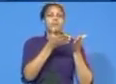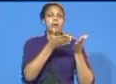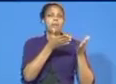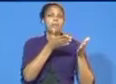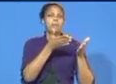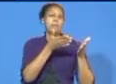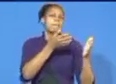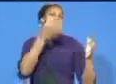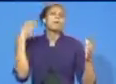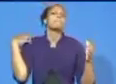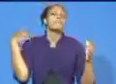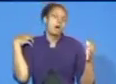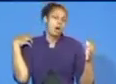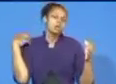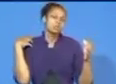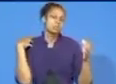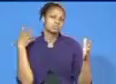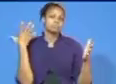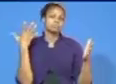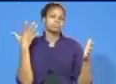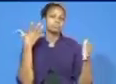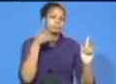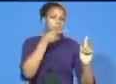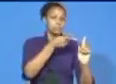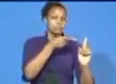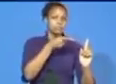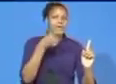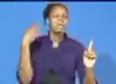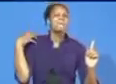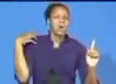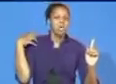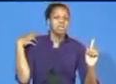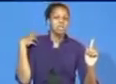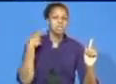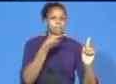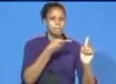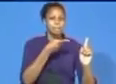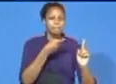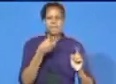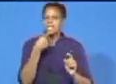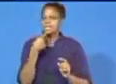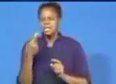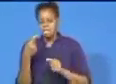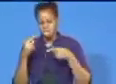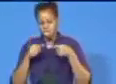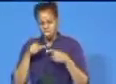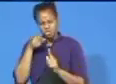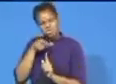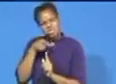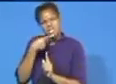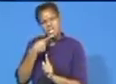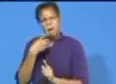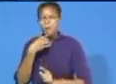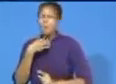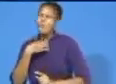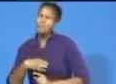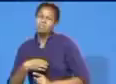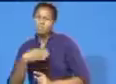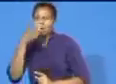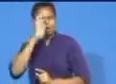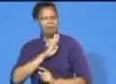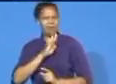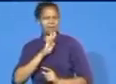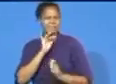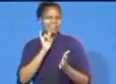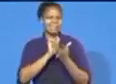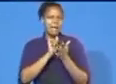is the word from which we get boss. She's saying, I wish to God that my